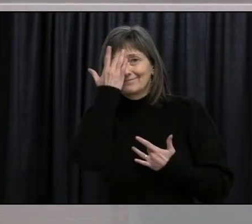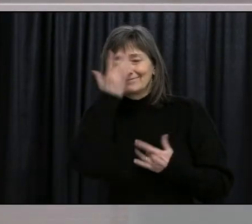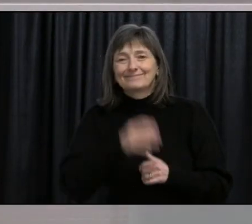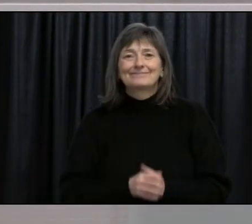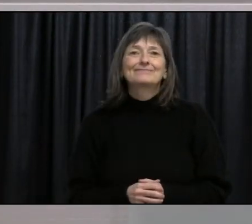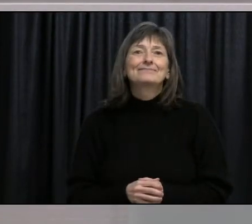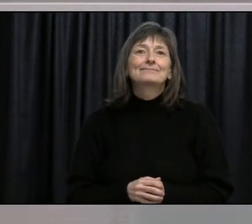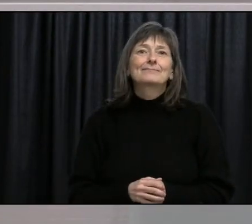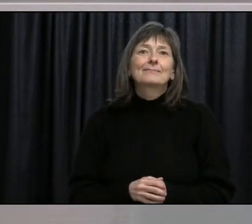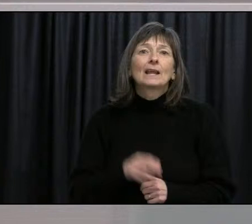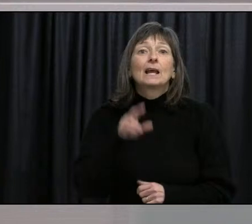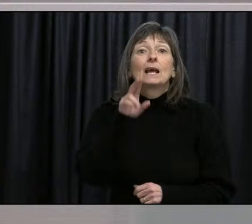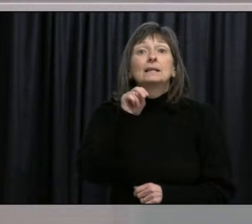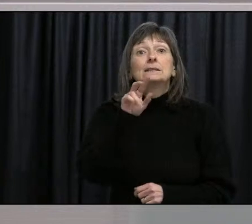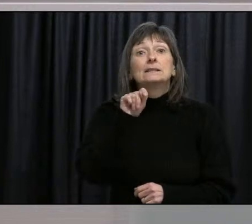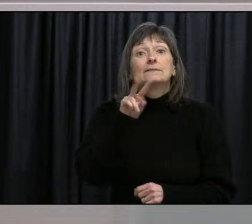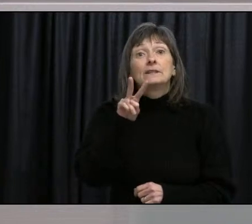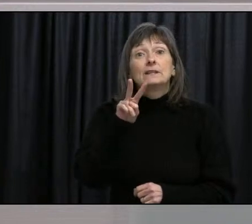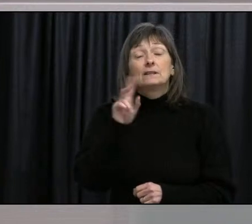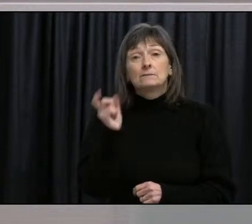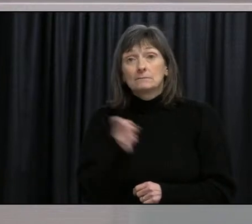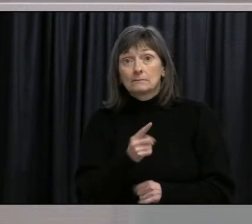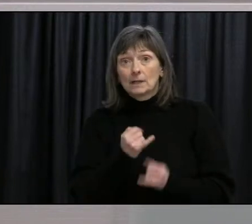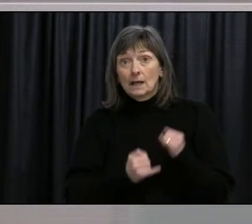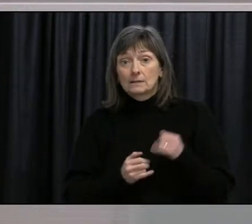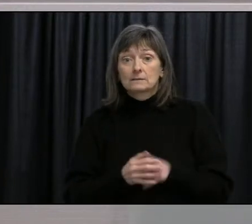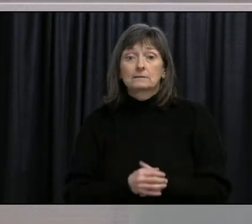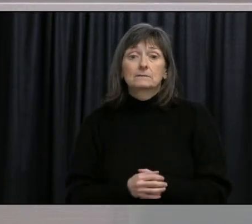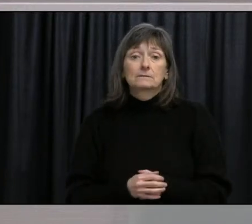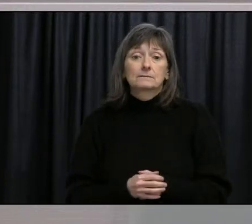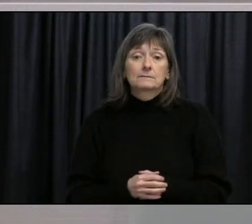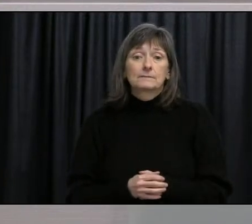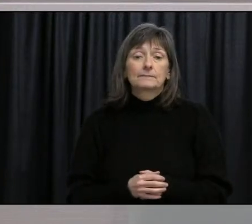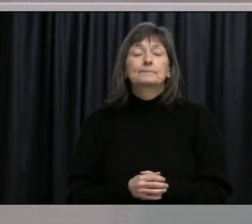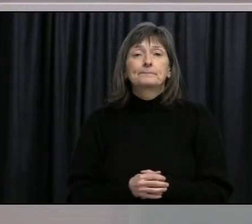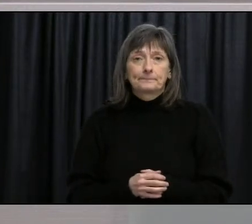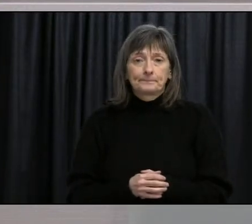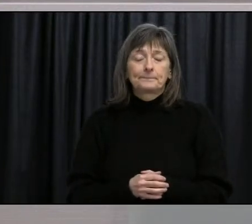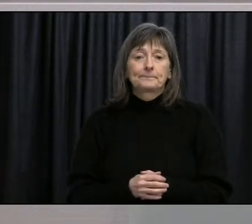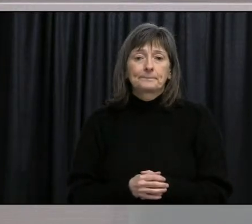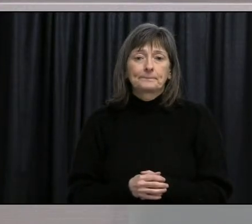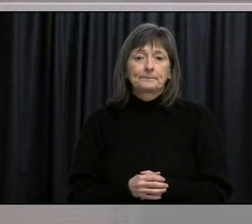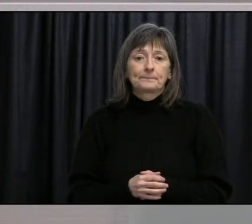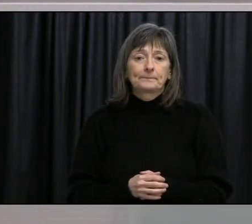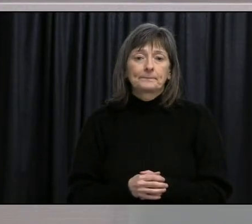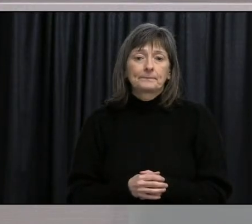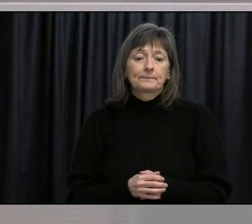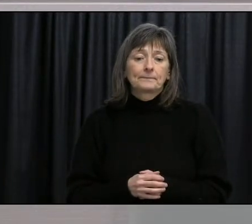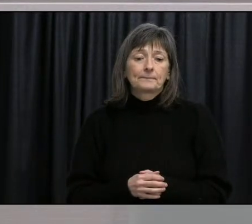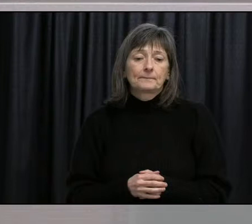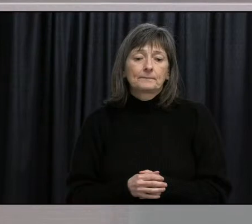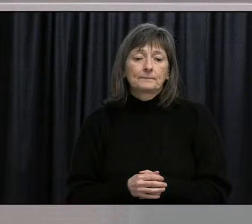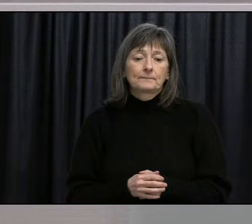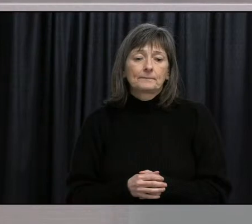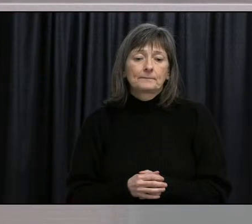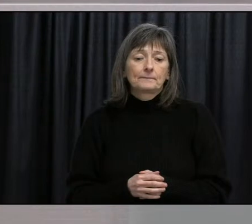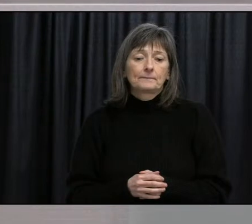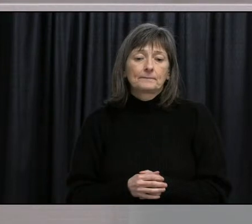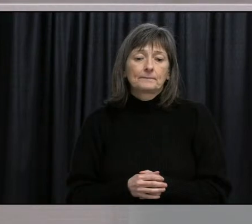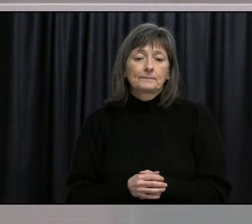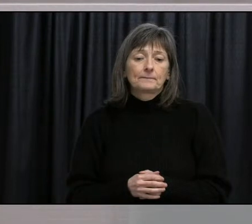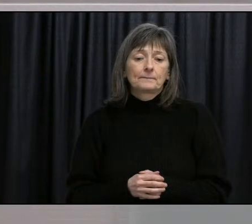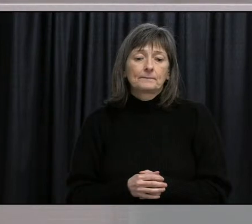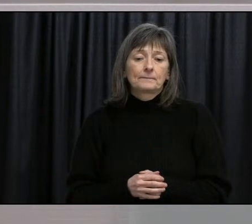Kellyanne Roberts with NTV, do you have a final question? I do. I'm just looking for what we determine a classification for a